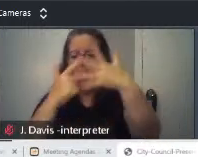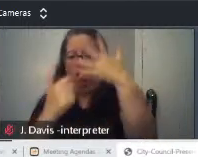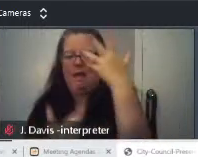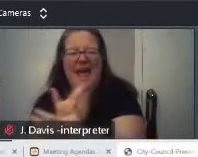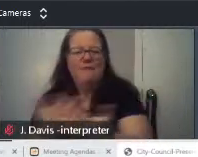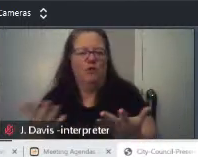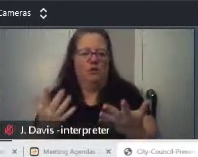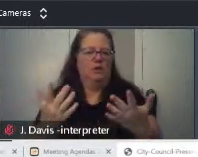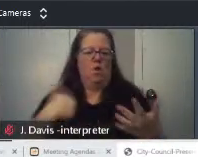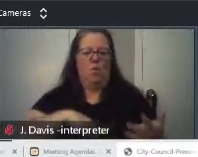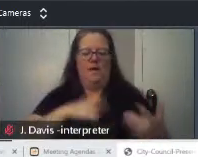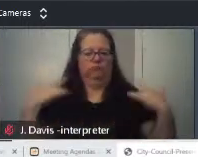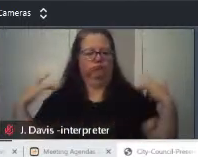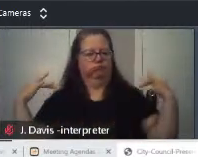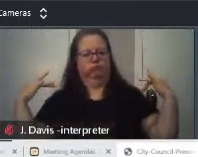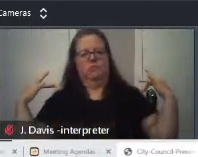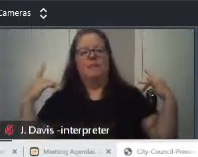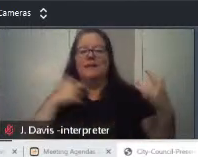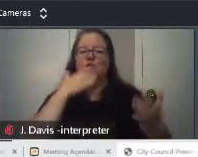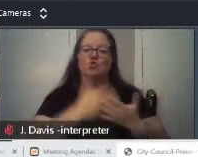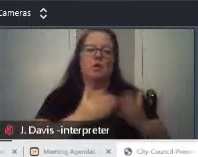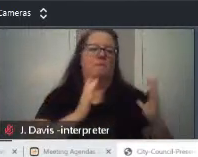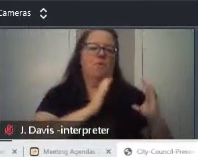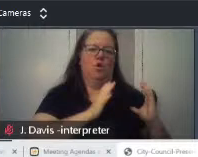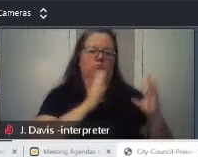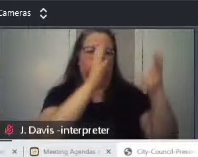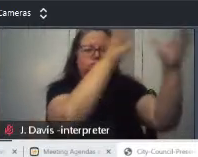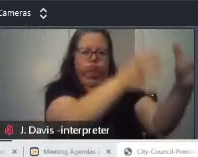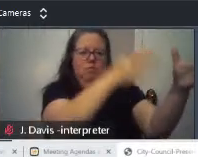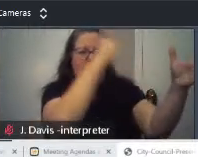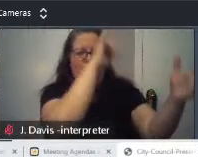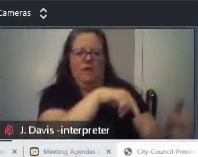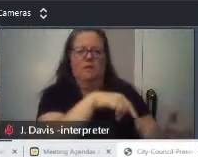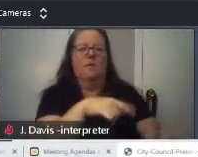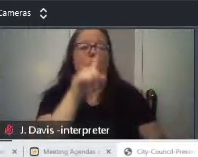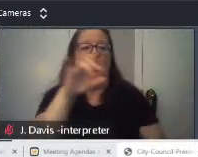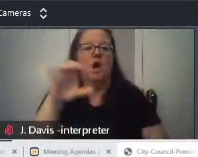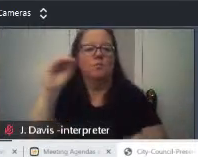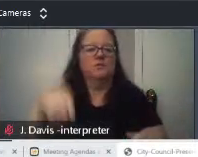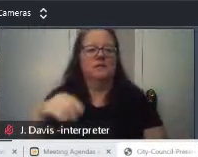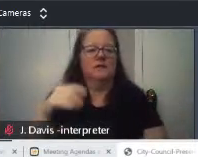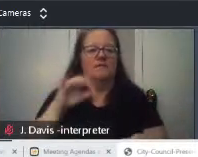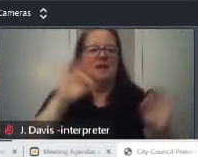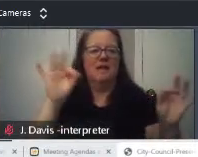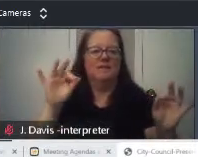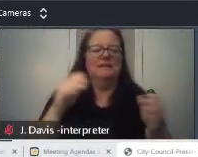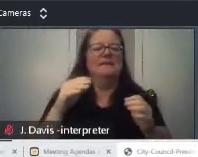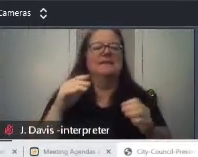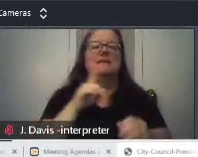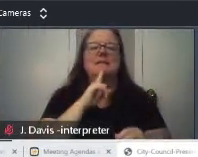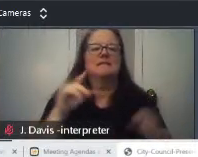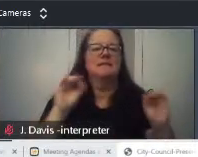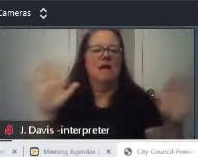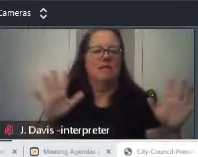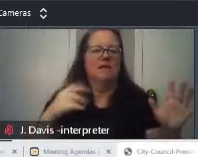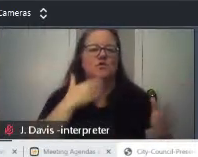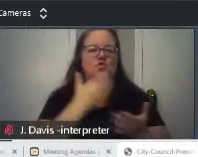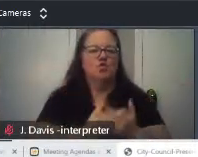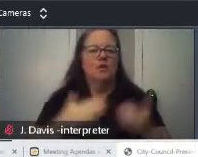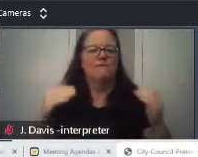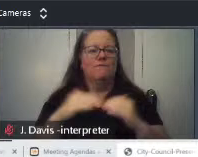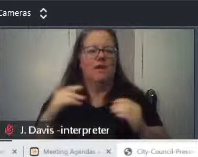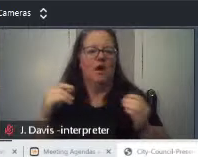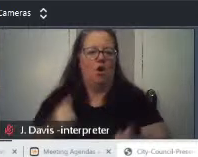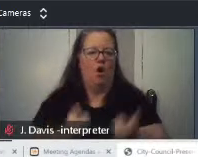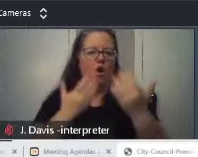So this is a good burden to hand. I remind everybody one more time, 100% of nothing is nothing. We have a good, fair offer here that